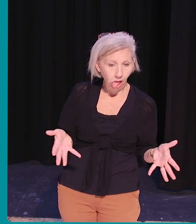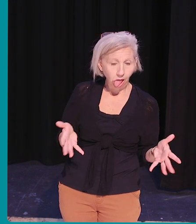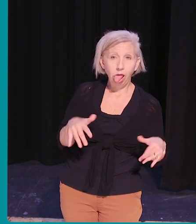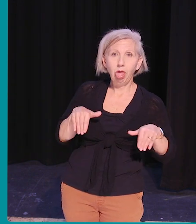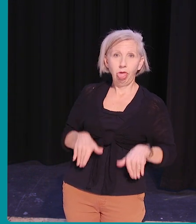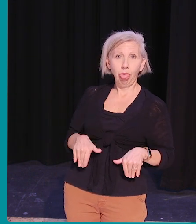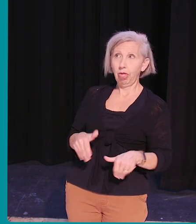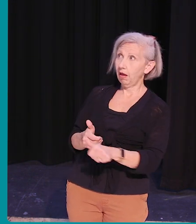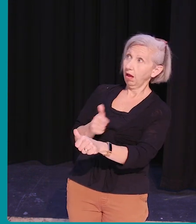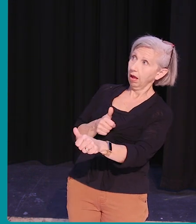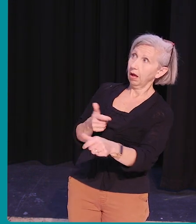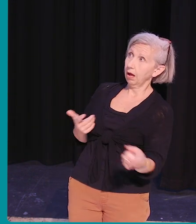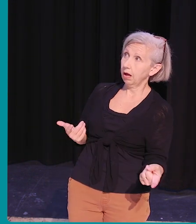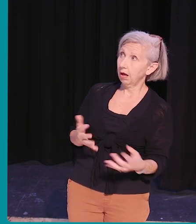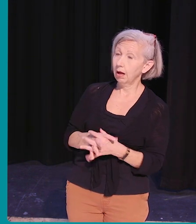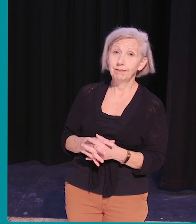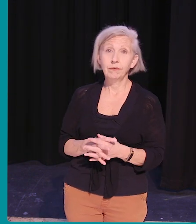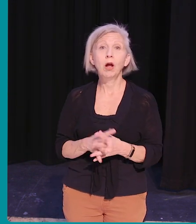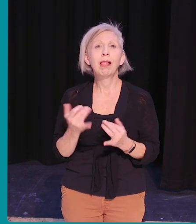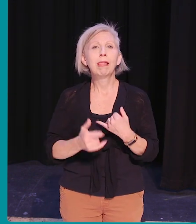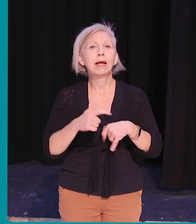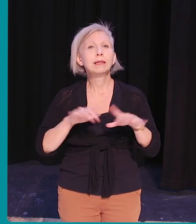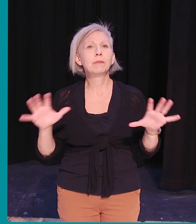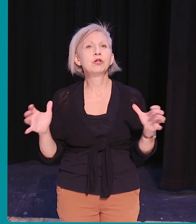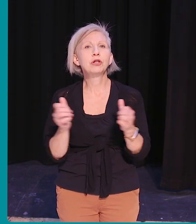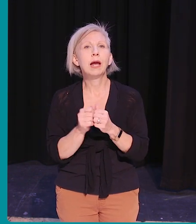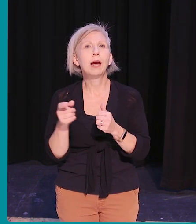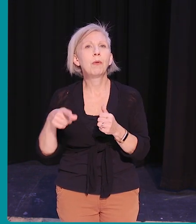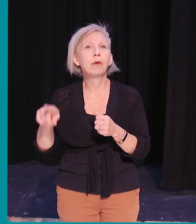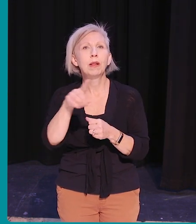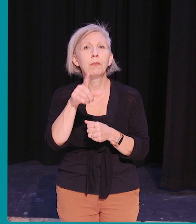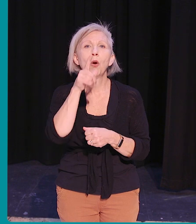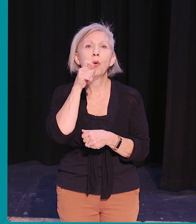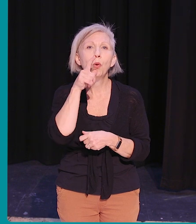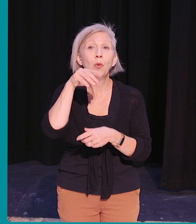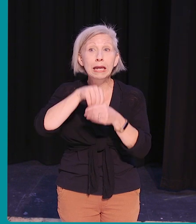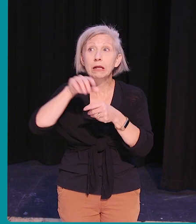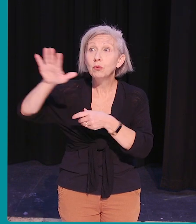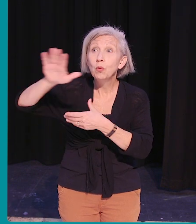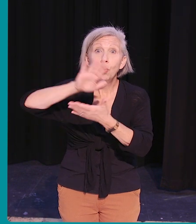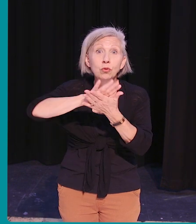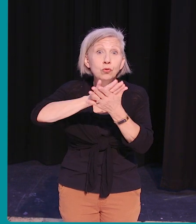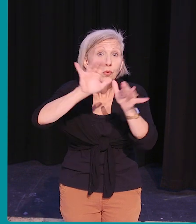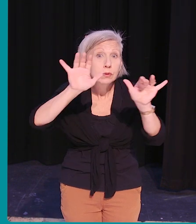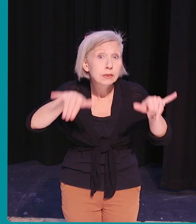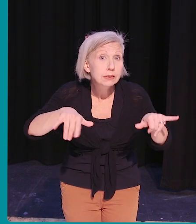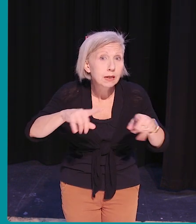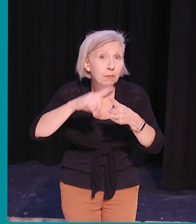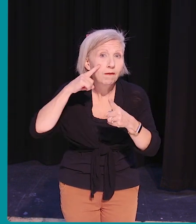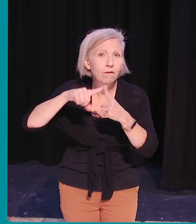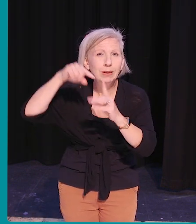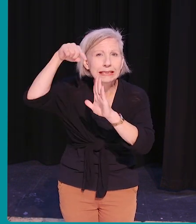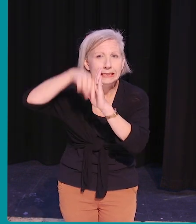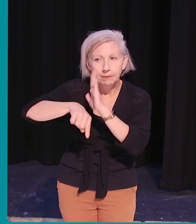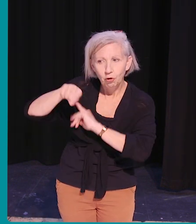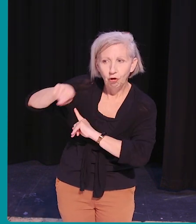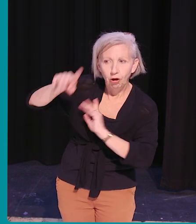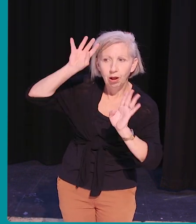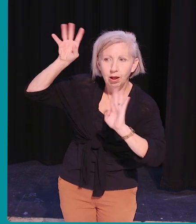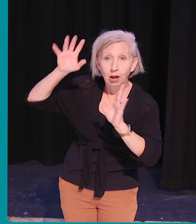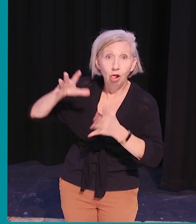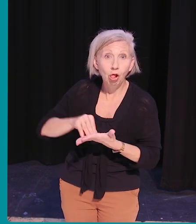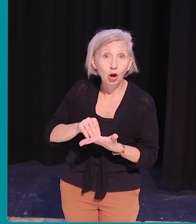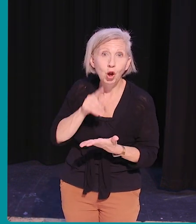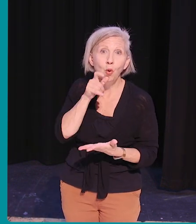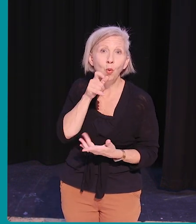One last chat with your neighbor. Tea timer's on for a couple minutes. Who is being left behind in your school system when it comes to deeper learning? Have a good chat.